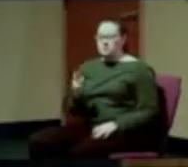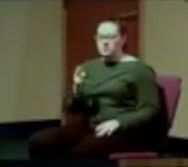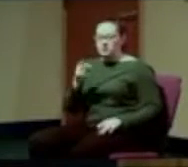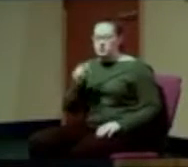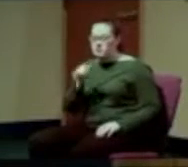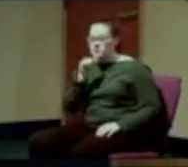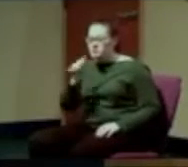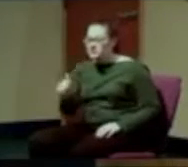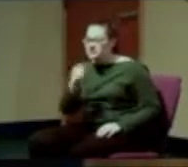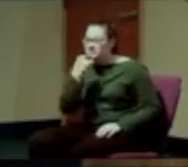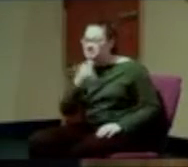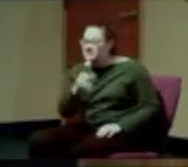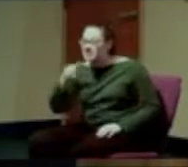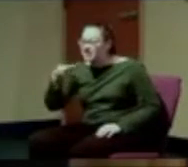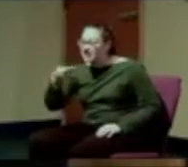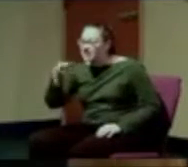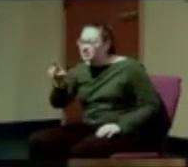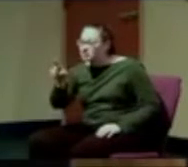Block.